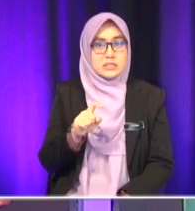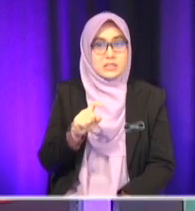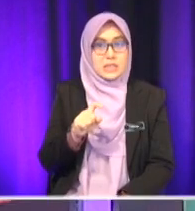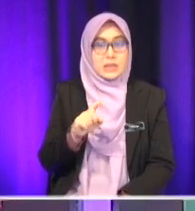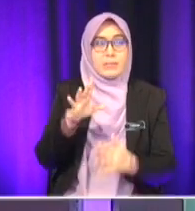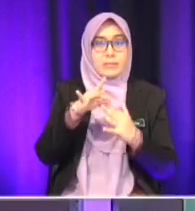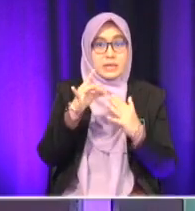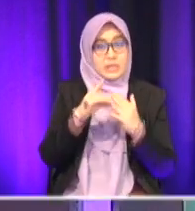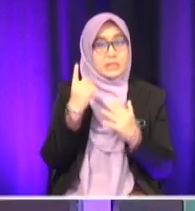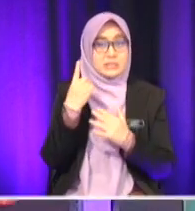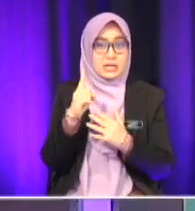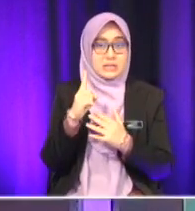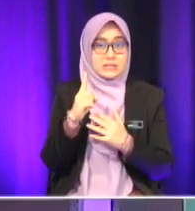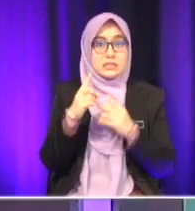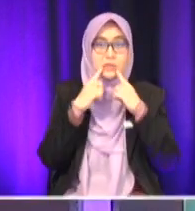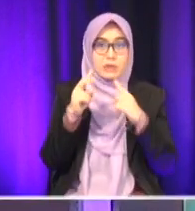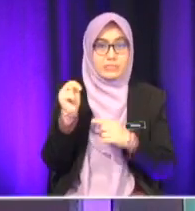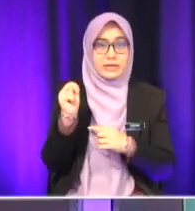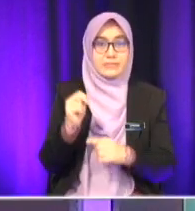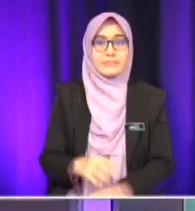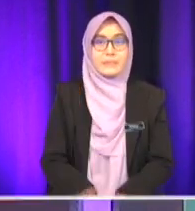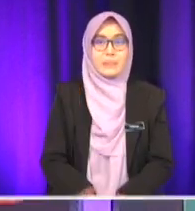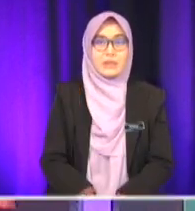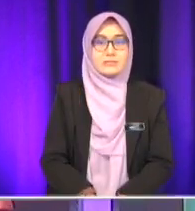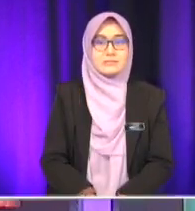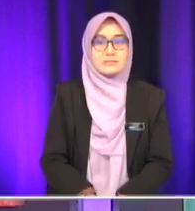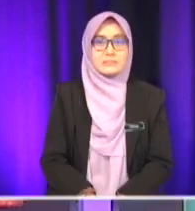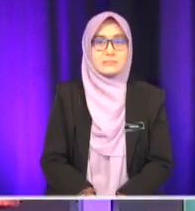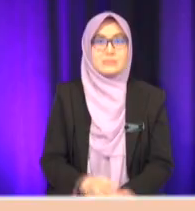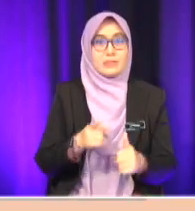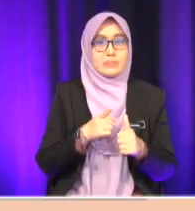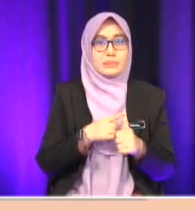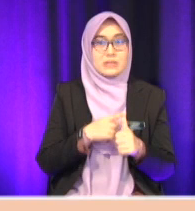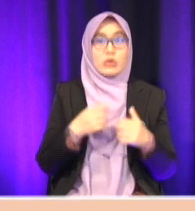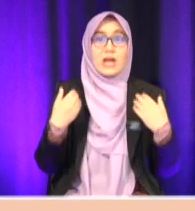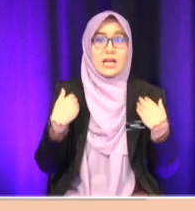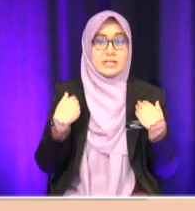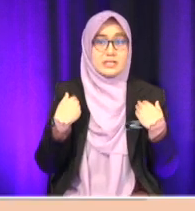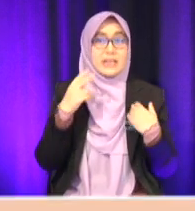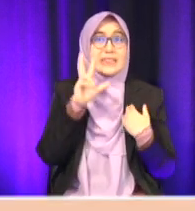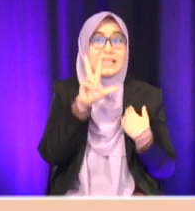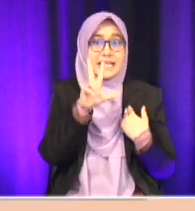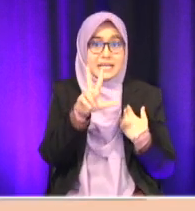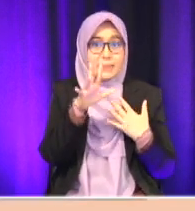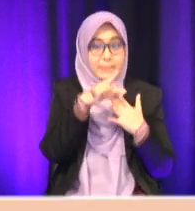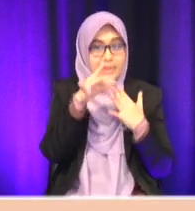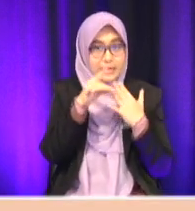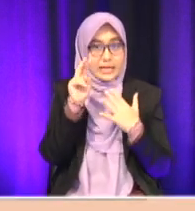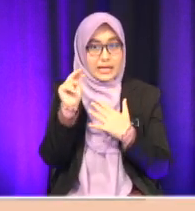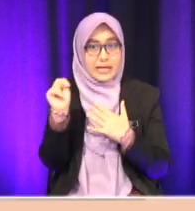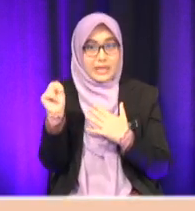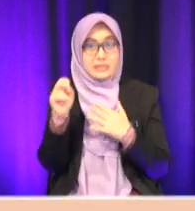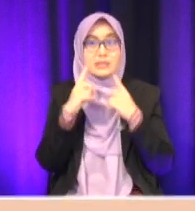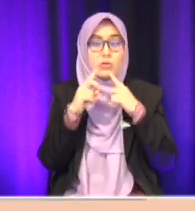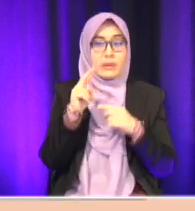here, 8 multiple choice questions, okay, with 3 options only. A, B, C. Okay. Usually we have